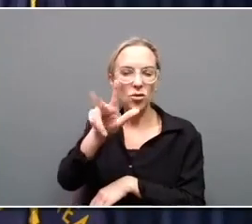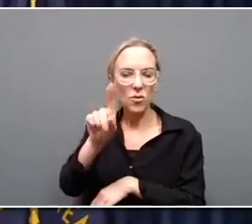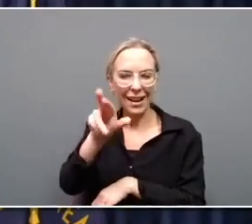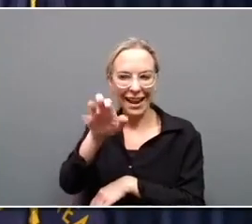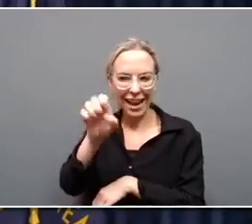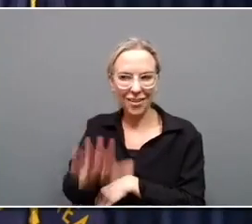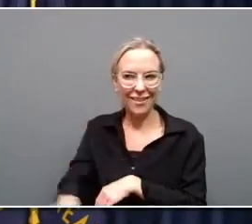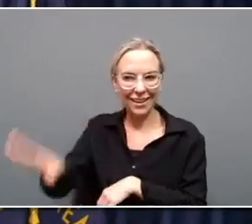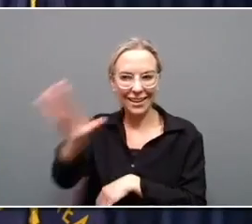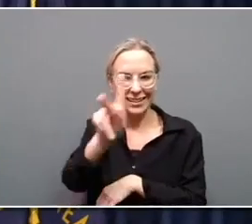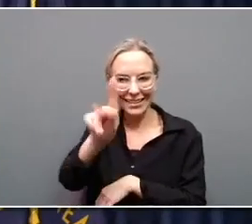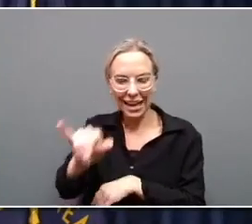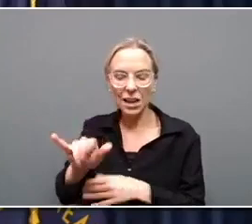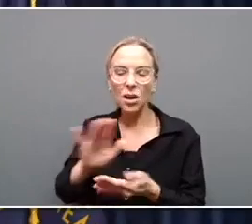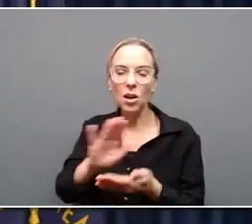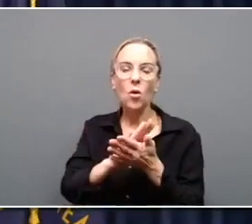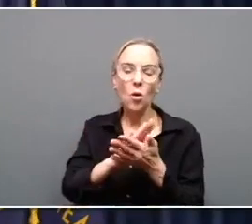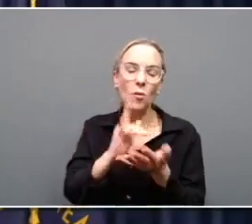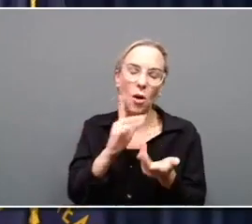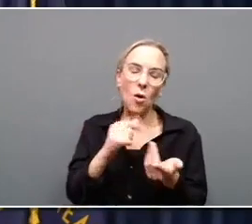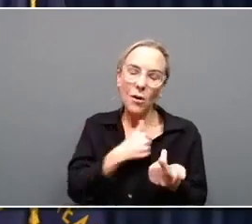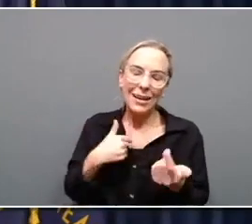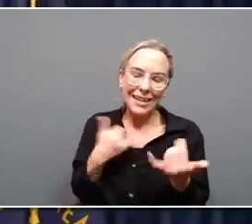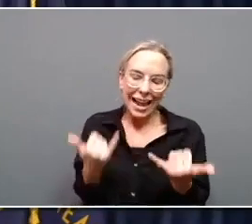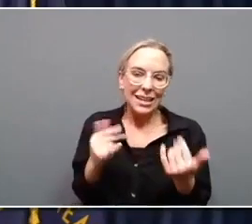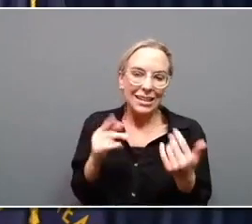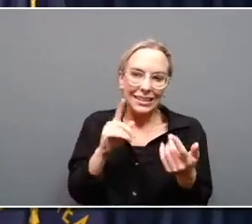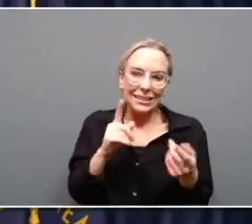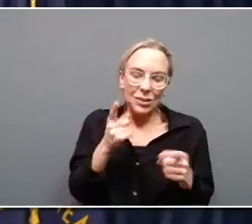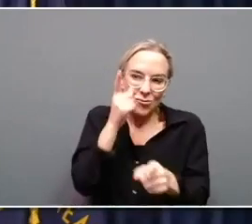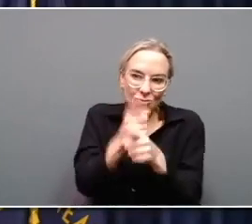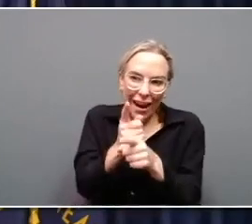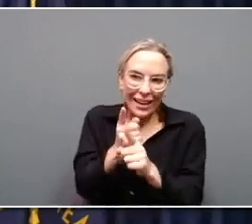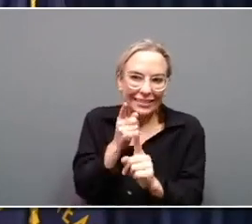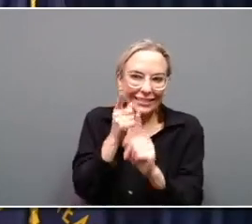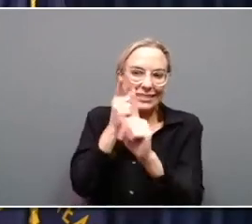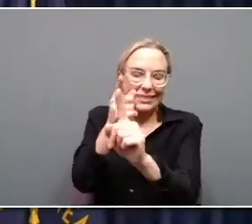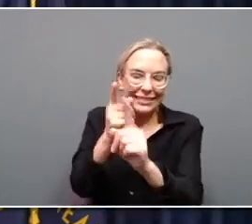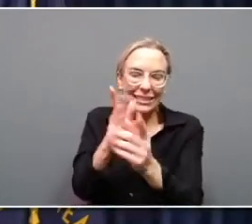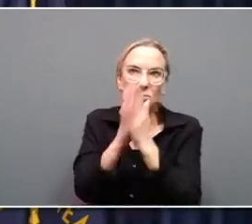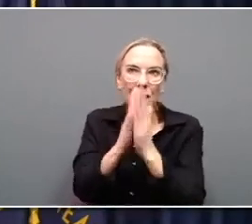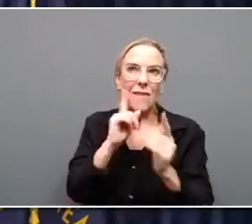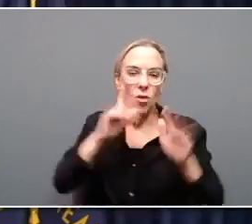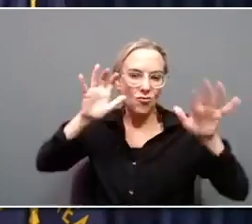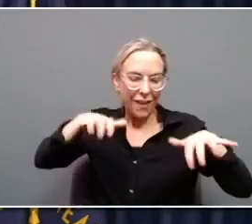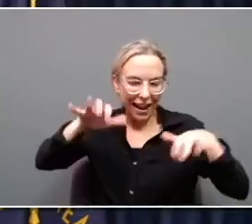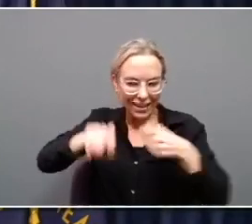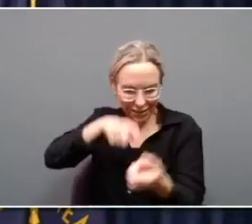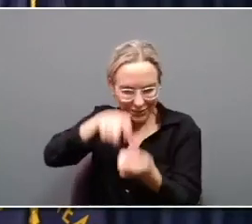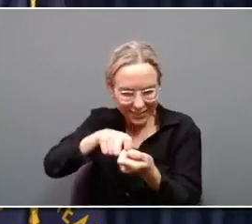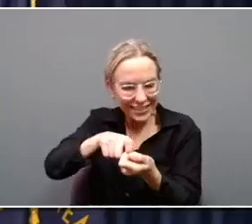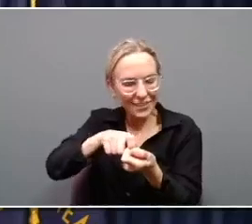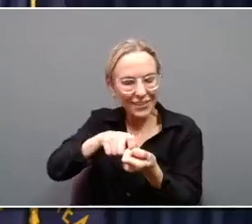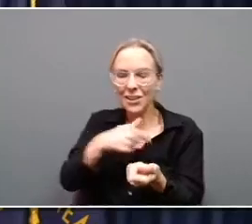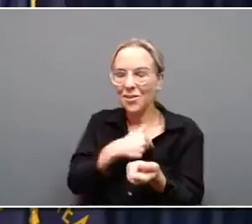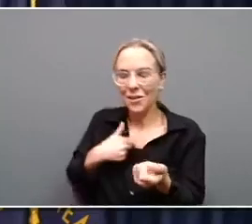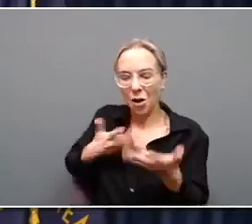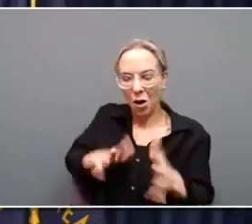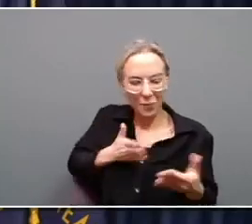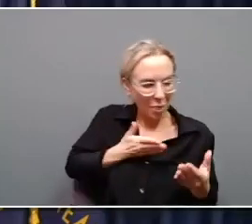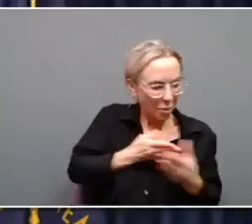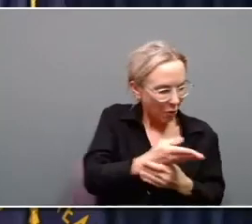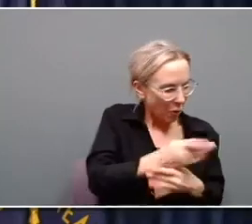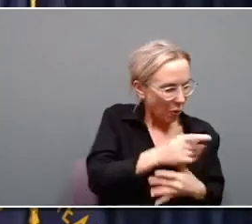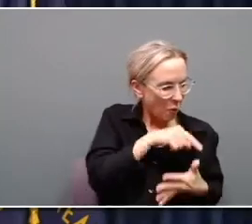right direction. What we need is rain. But remember, when you pray for rain, be very specific with everything we've already been through. And there are